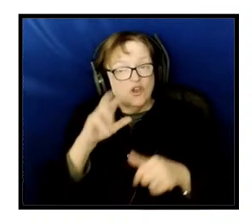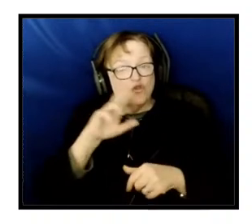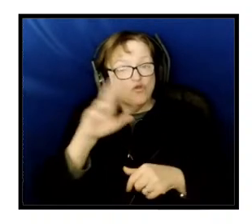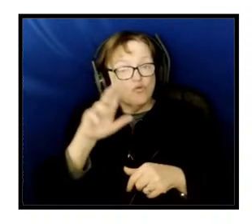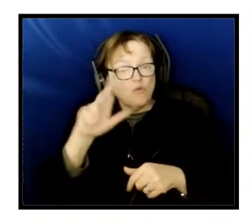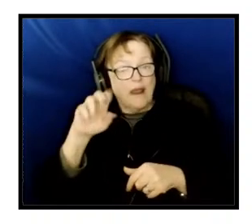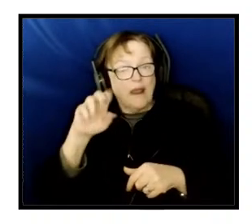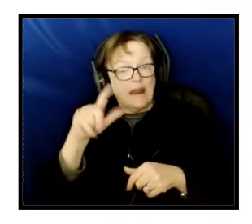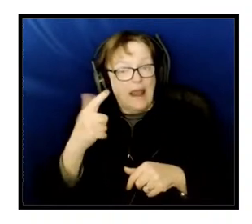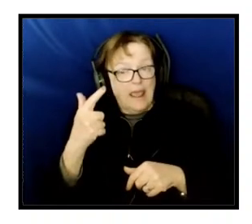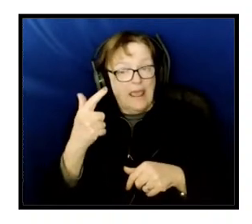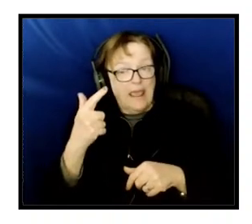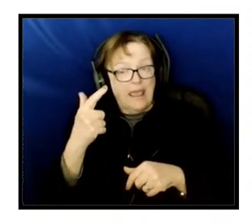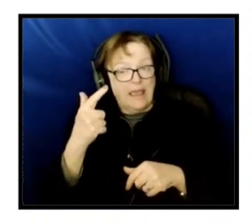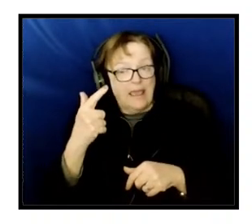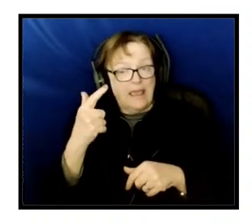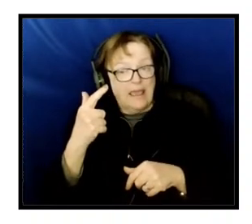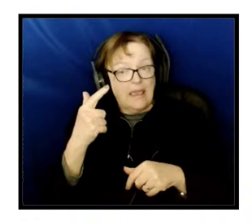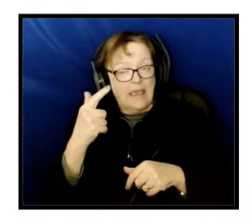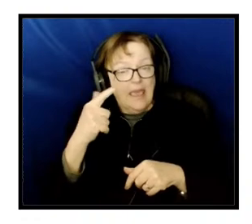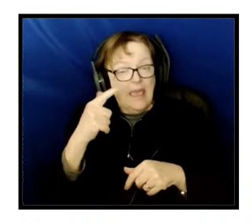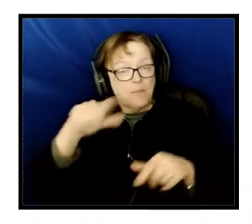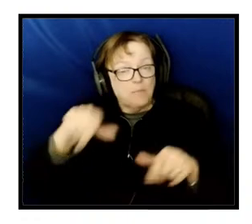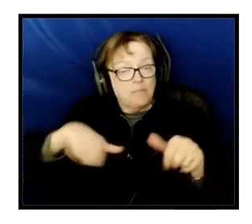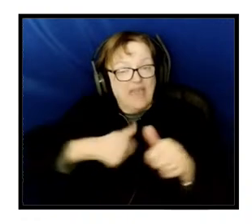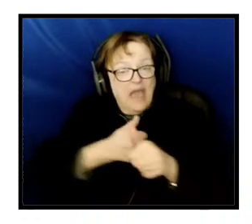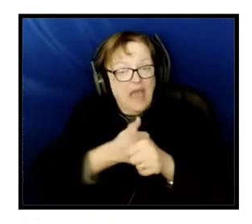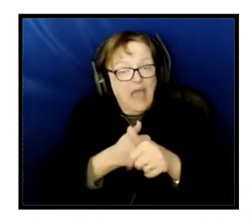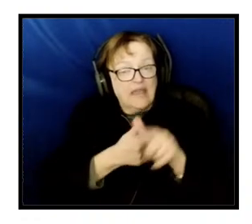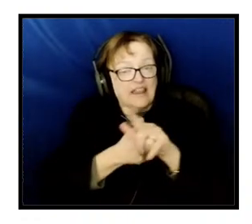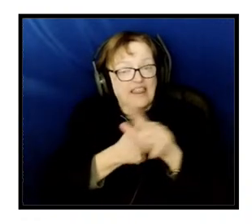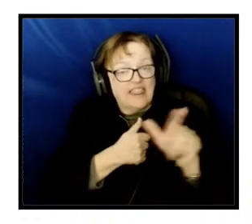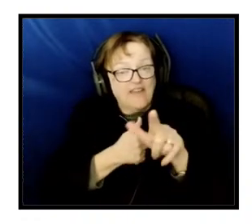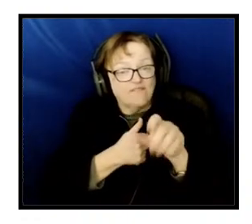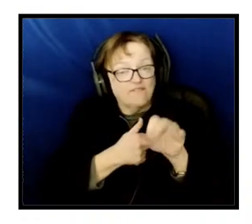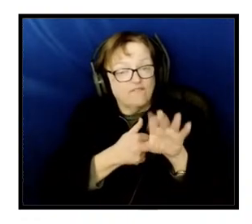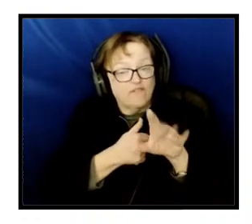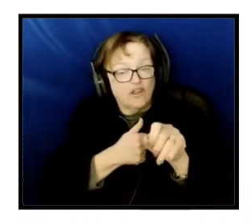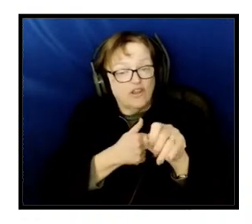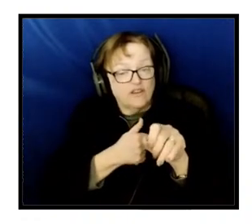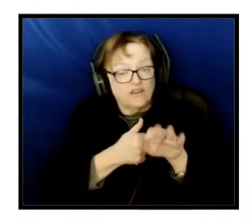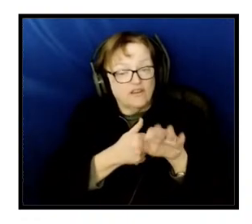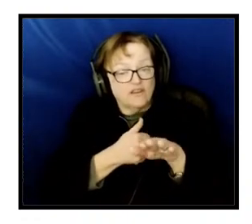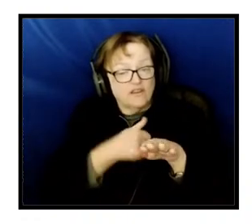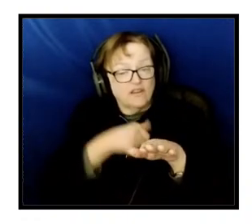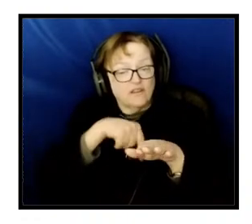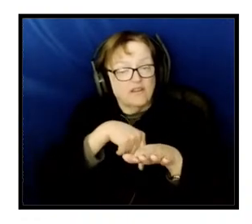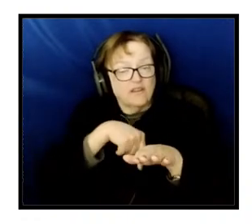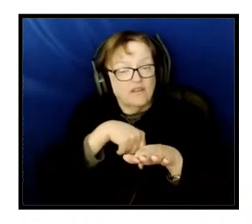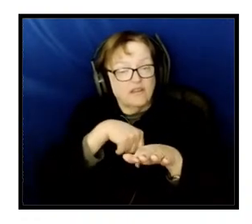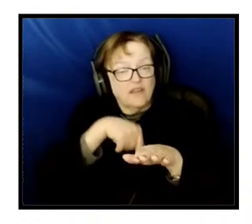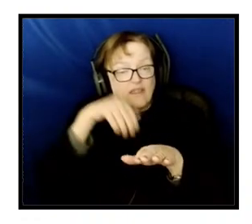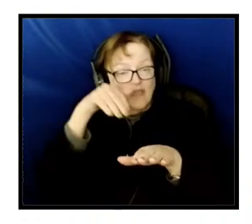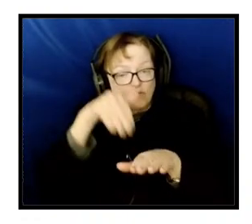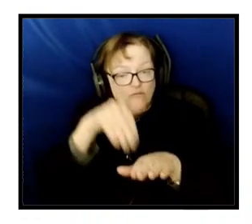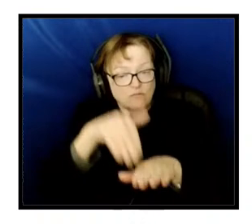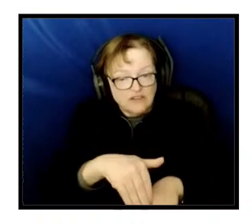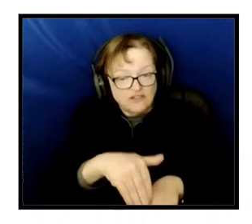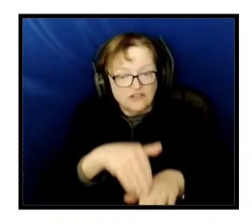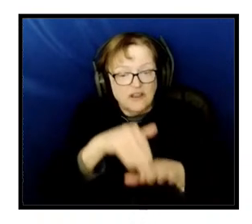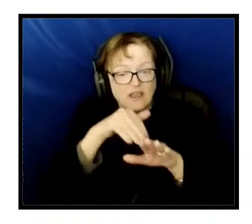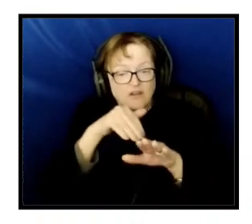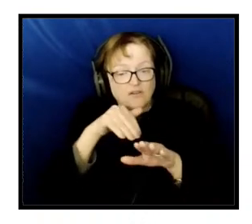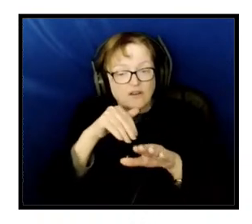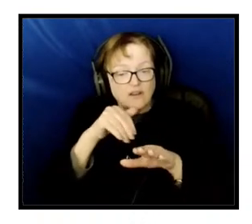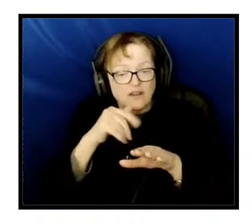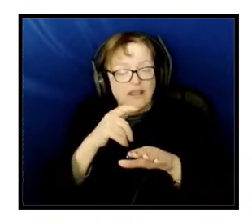leg, put it behind our left foot, and we're just gonna reach down. Then we're gonna step back on